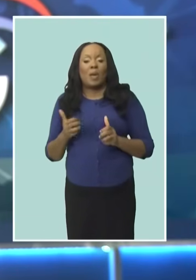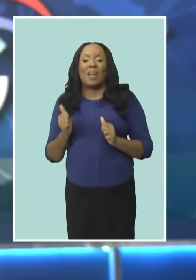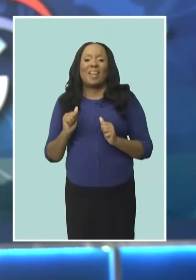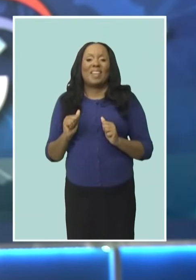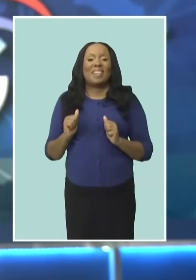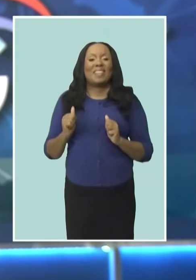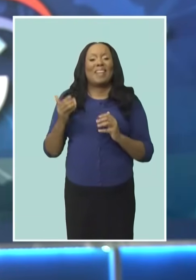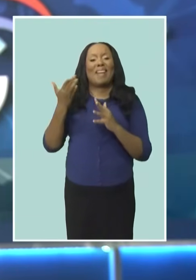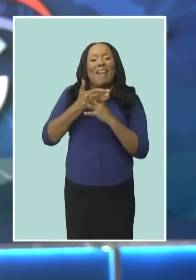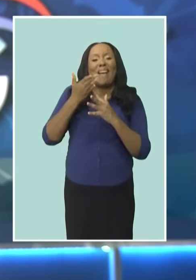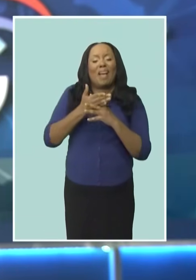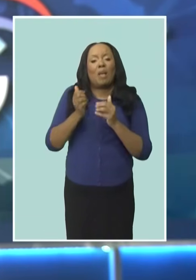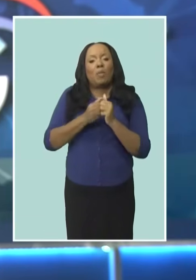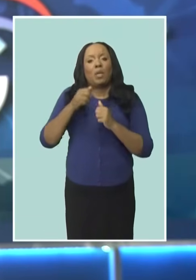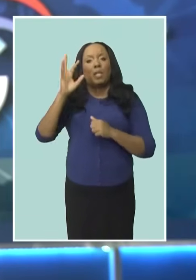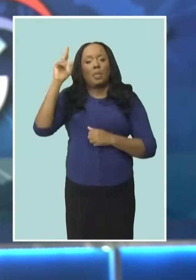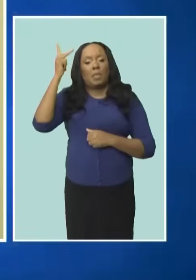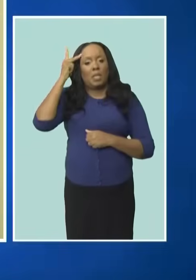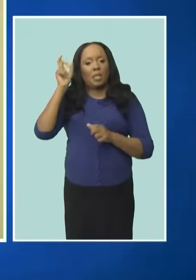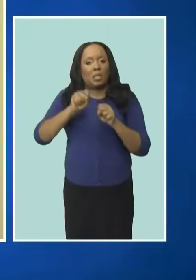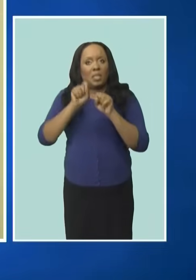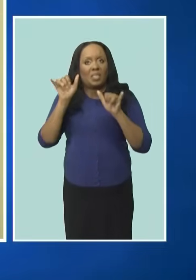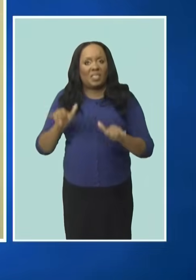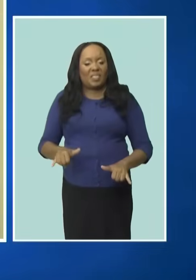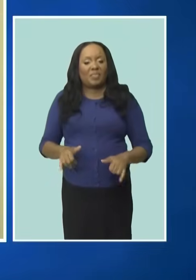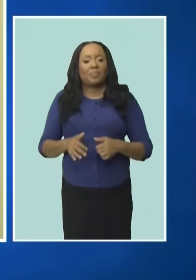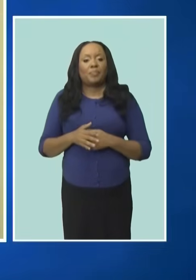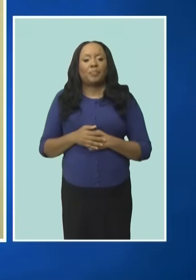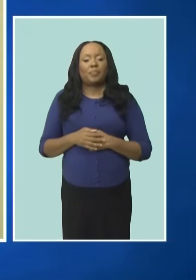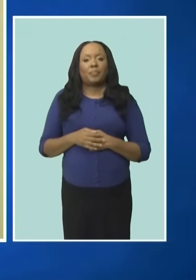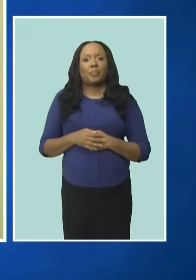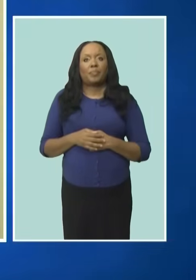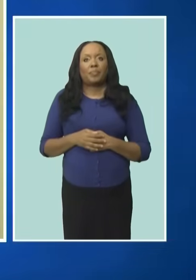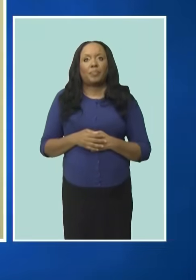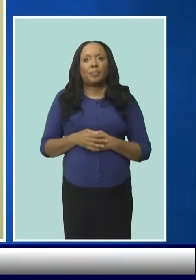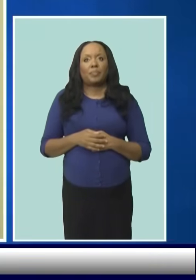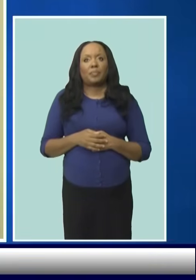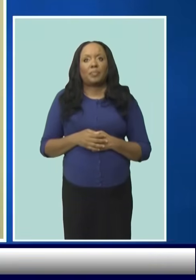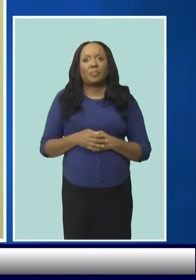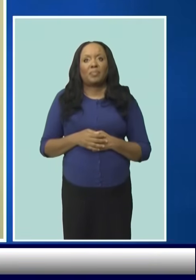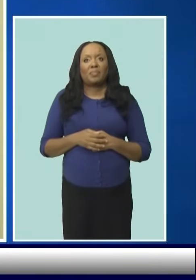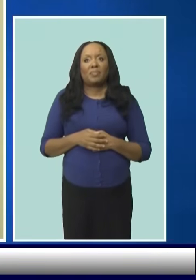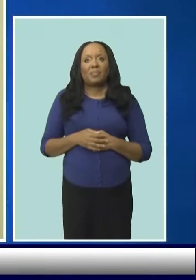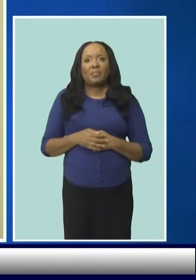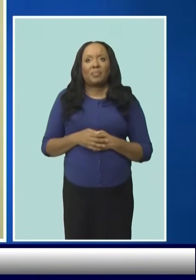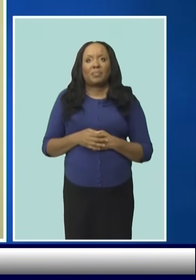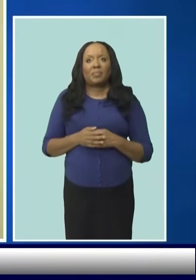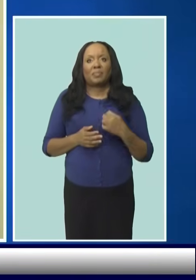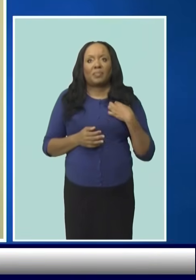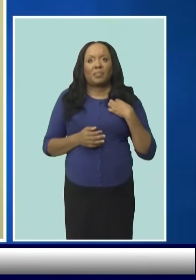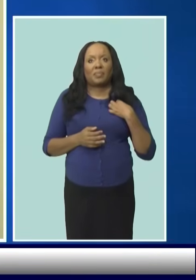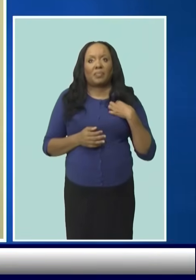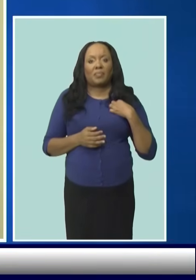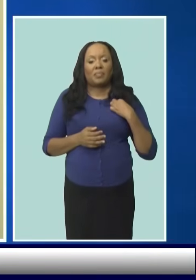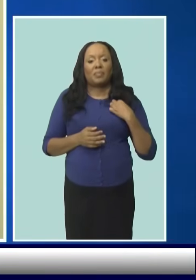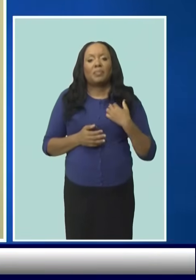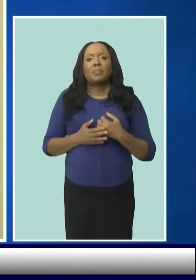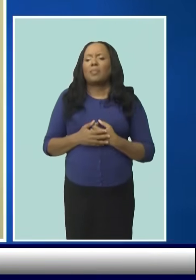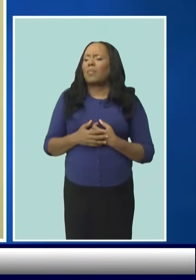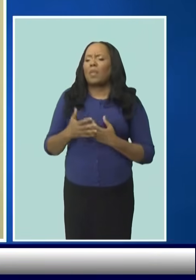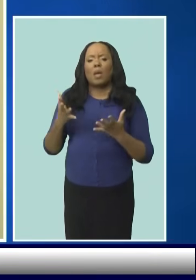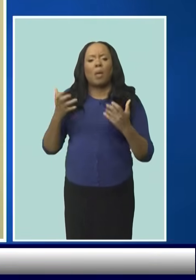the political system. Government must explain where the job opportunities in